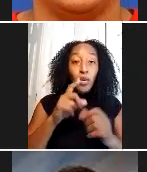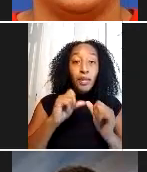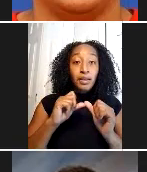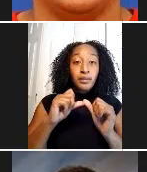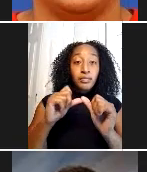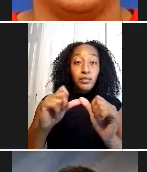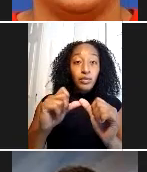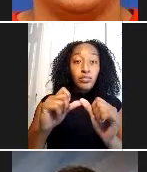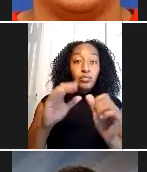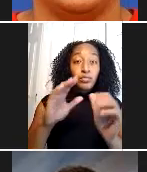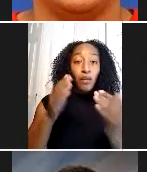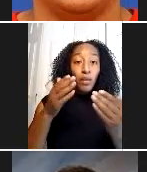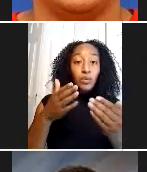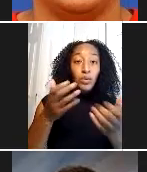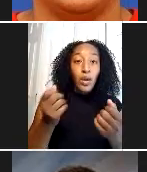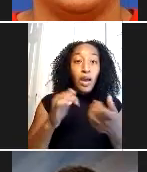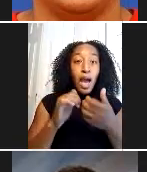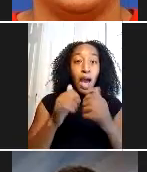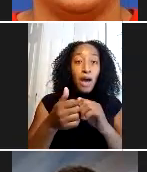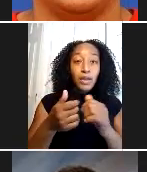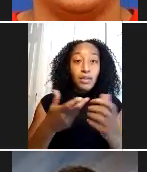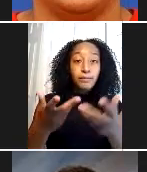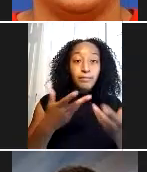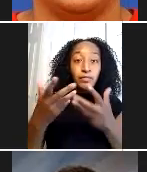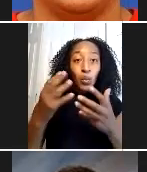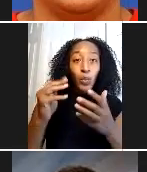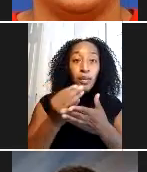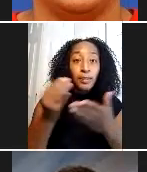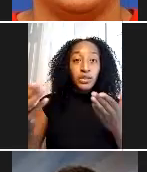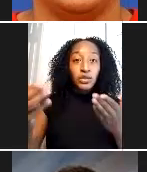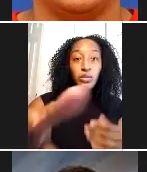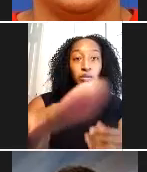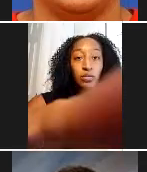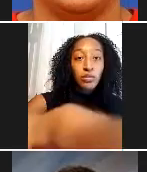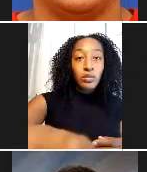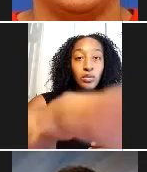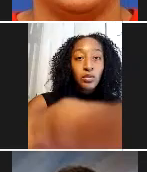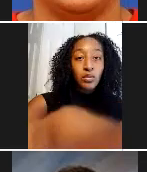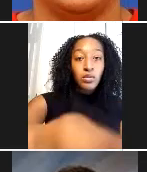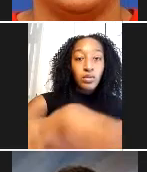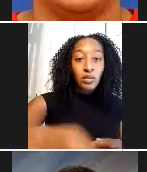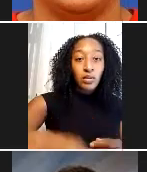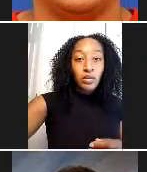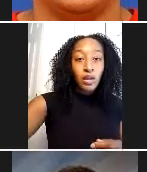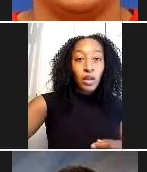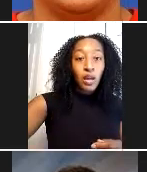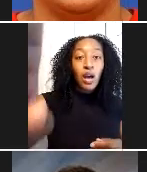So, of course, it goes without saying that by now you should have taken a look at the syllabus.